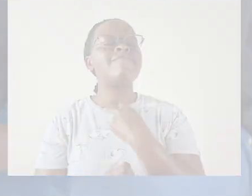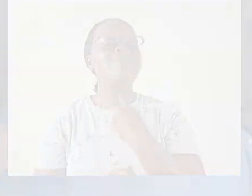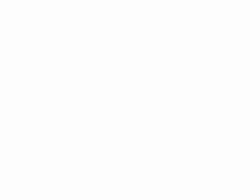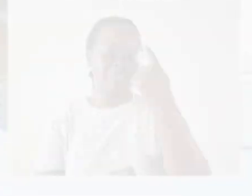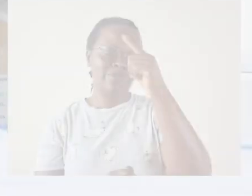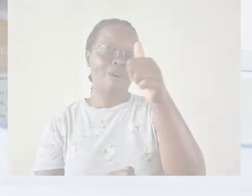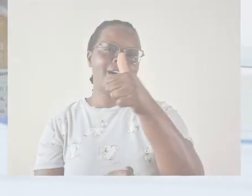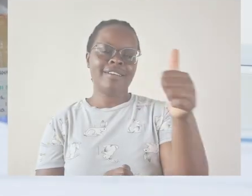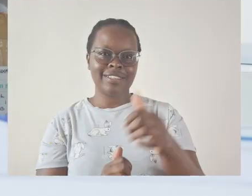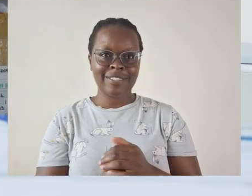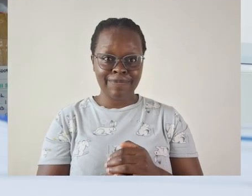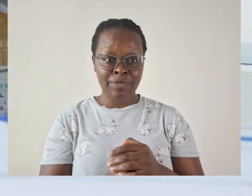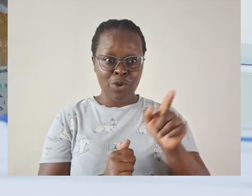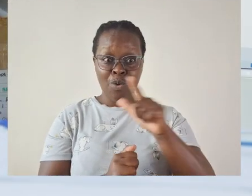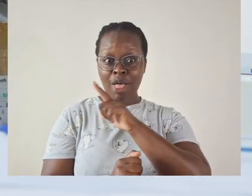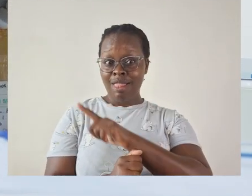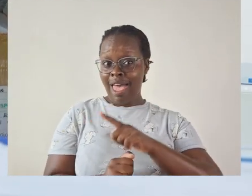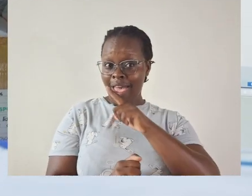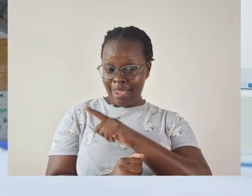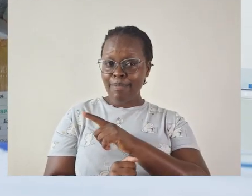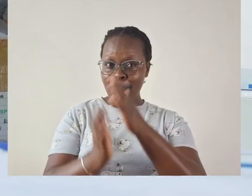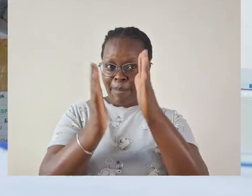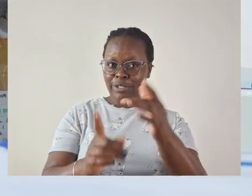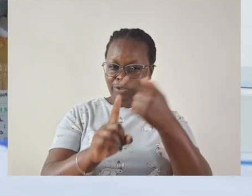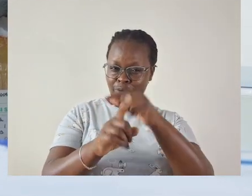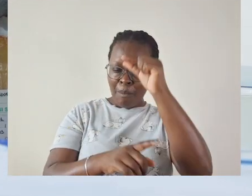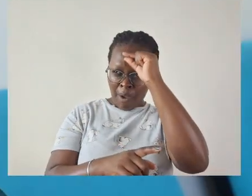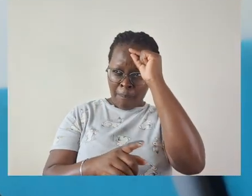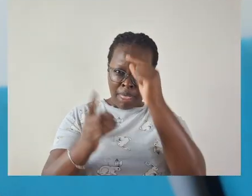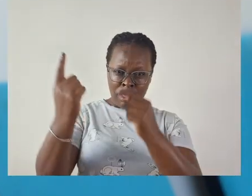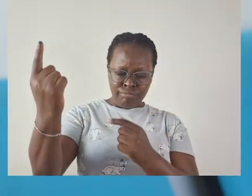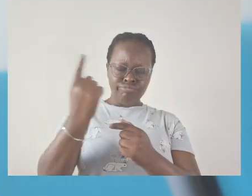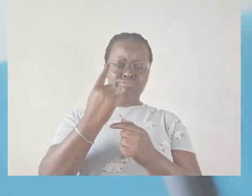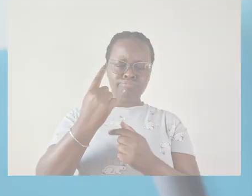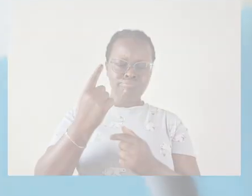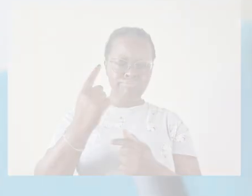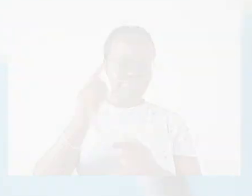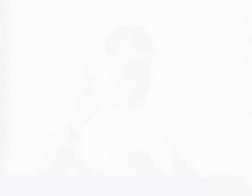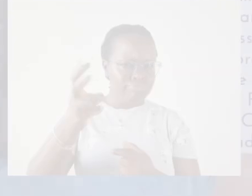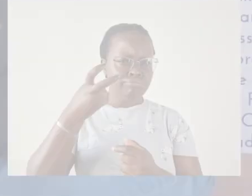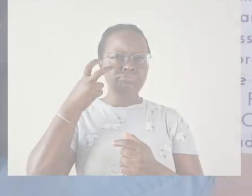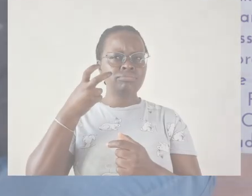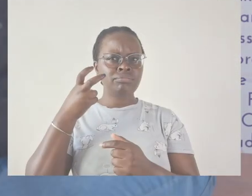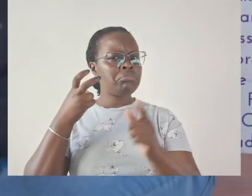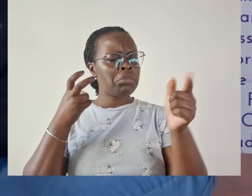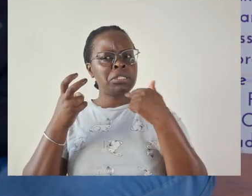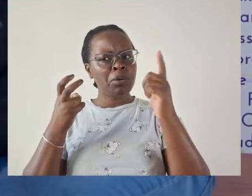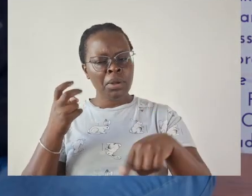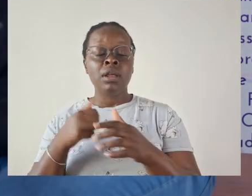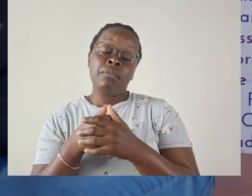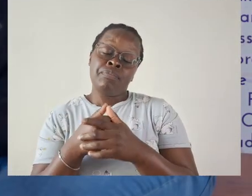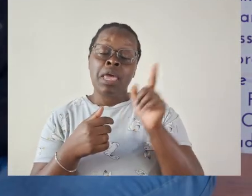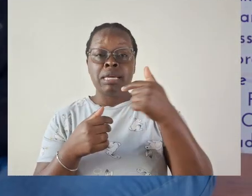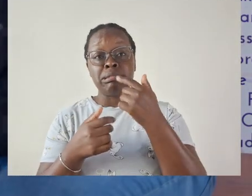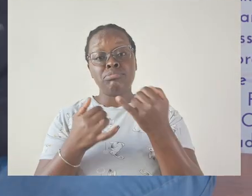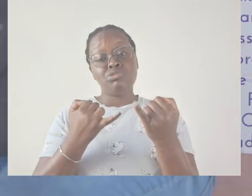Yeah. And you're lucky because there was someone from government who was listening to your presentation. What feedback did you get? They have tried to include us in